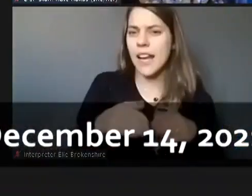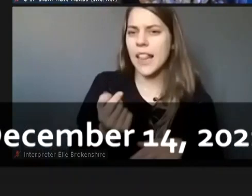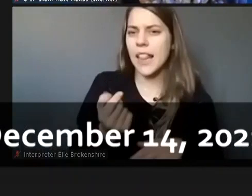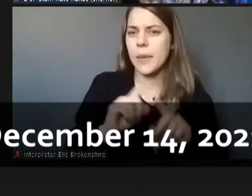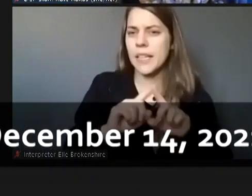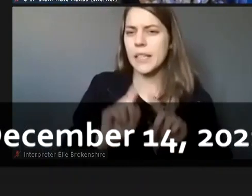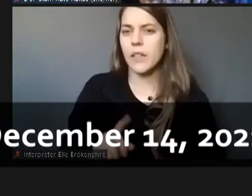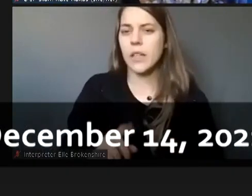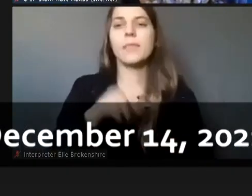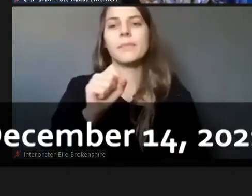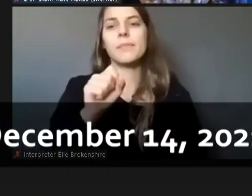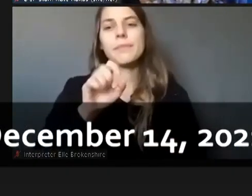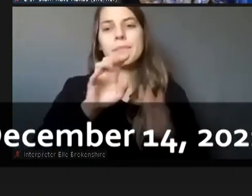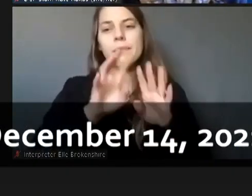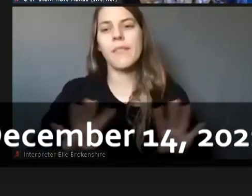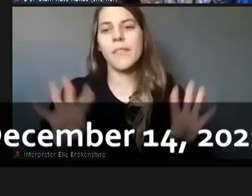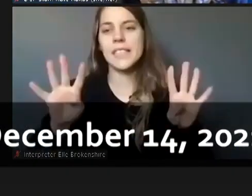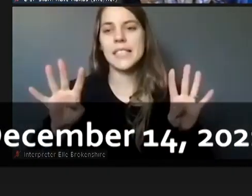fences,